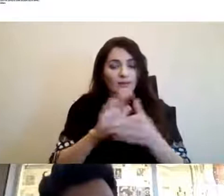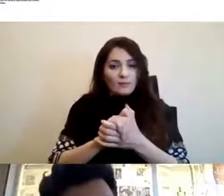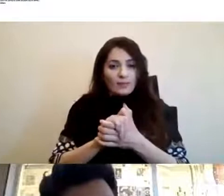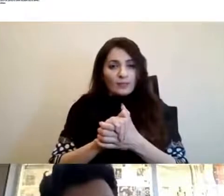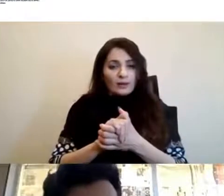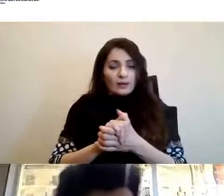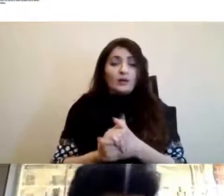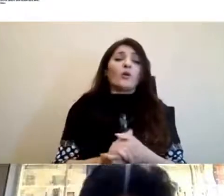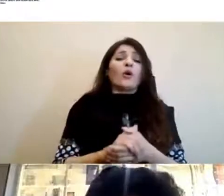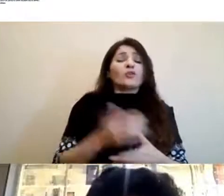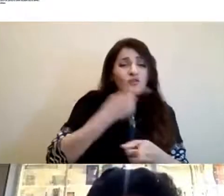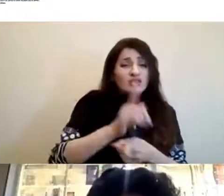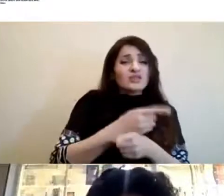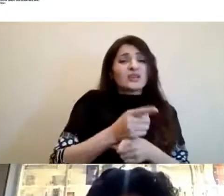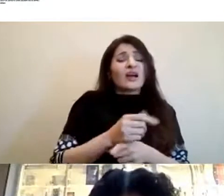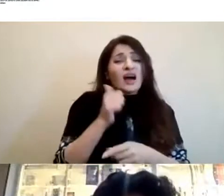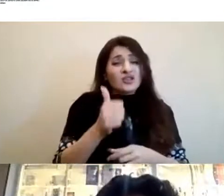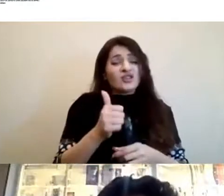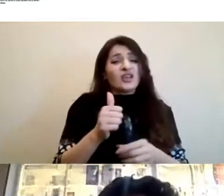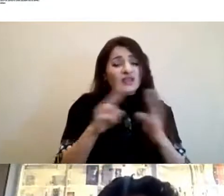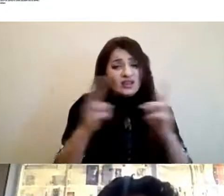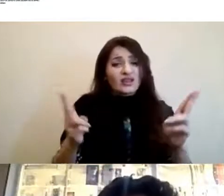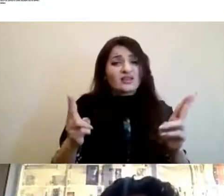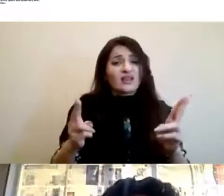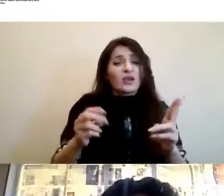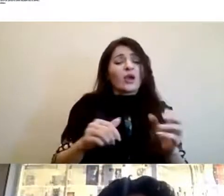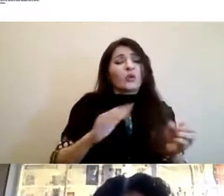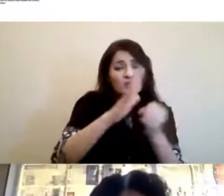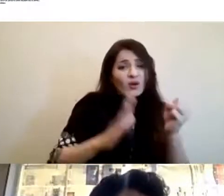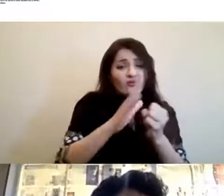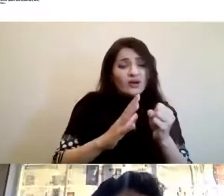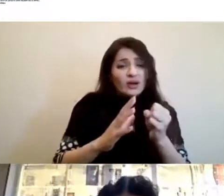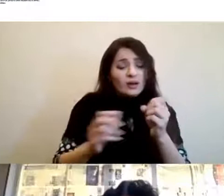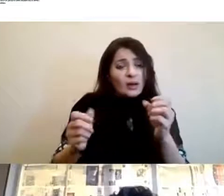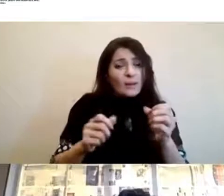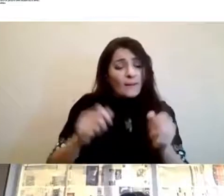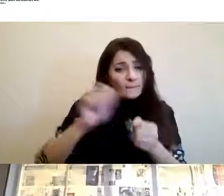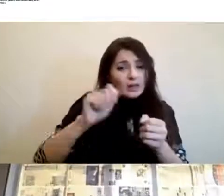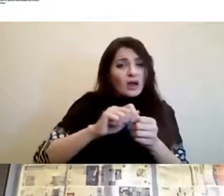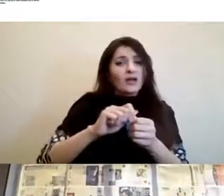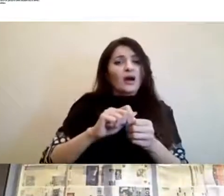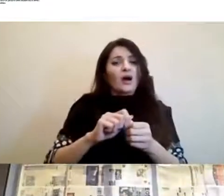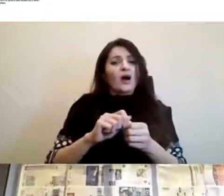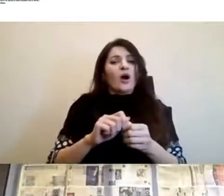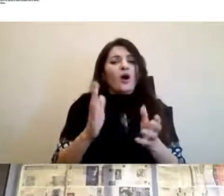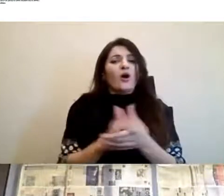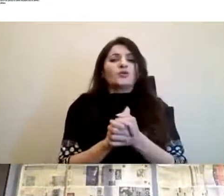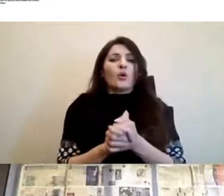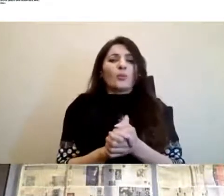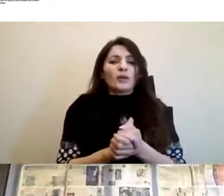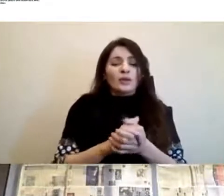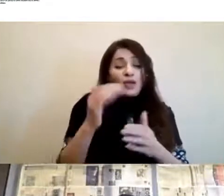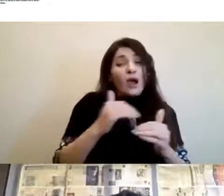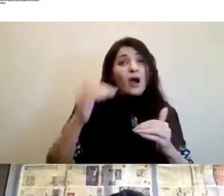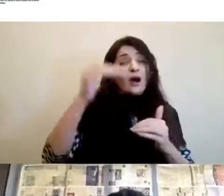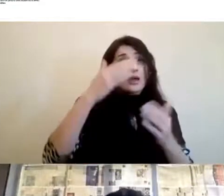and teaching best practices for accessible software design in order to advance accessibility training in higher education. So